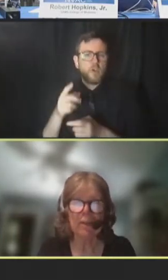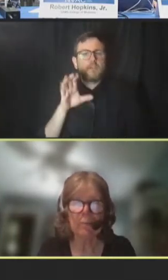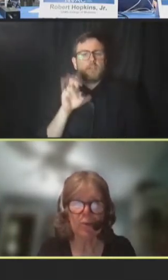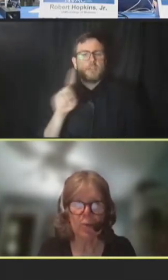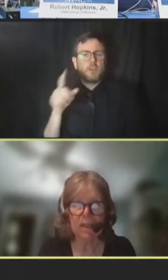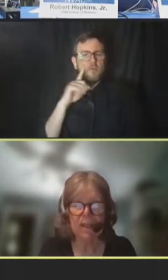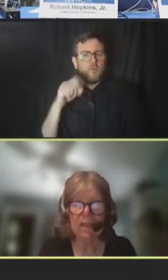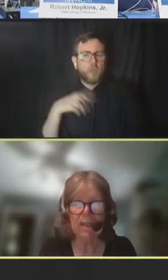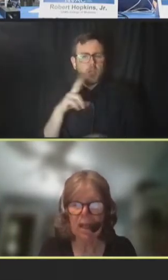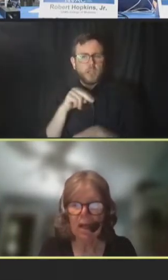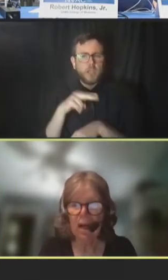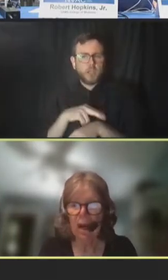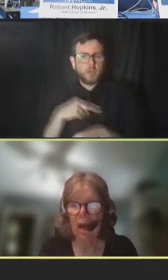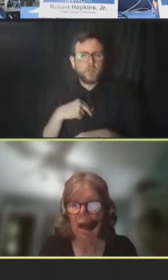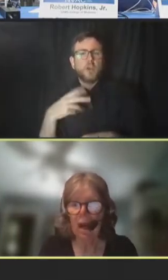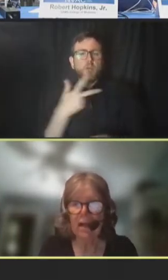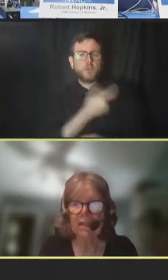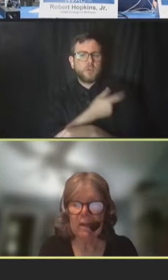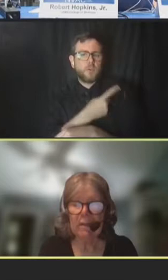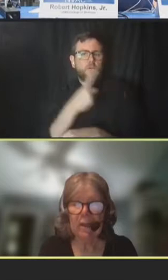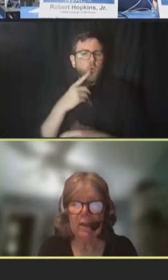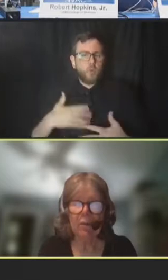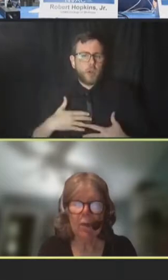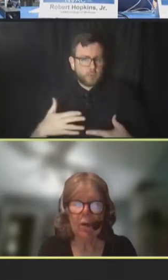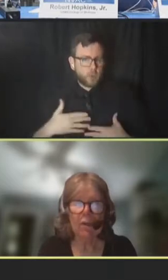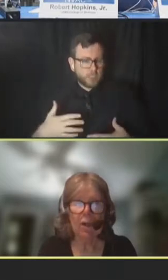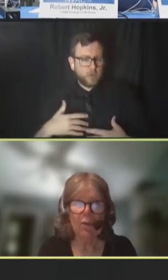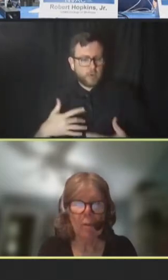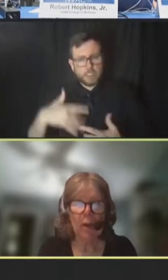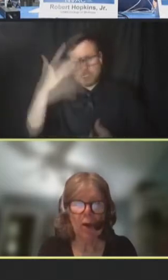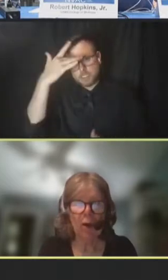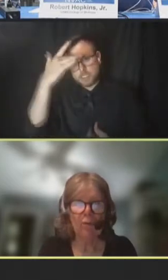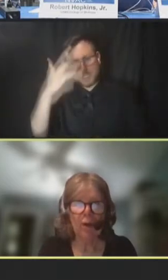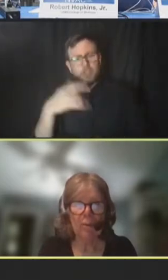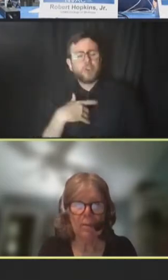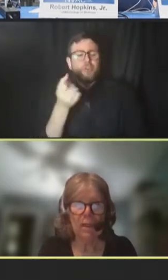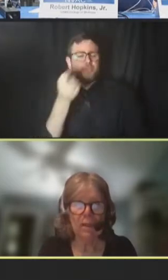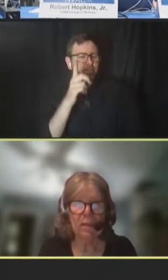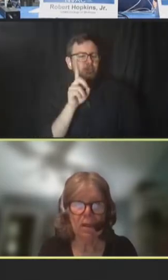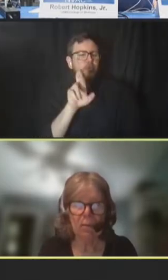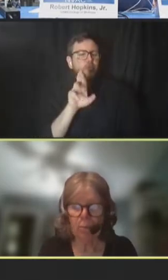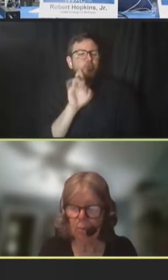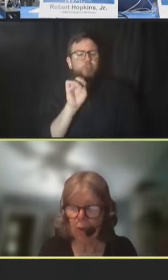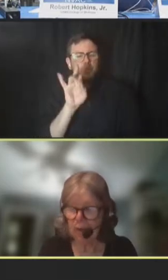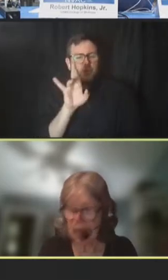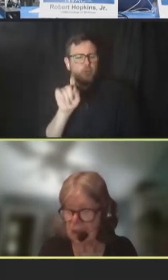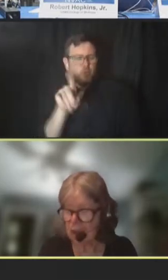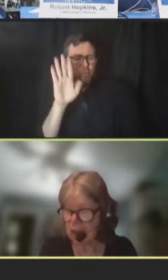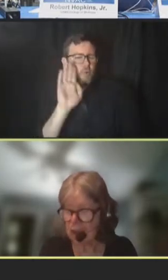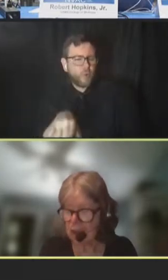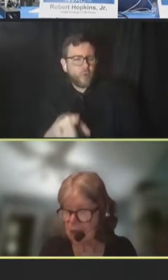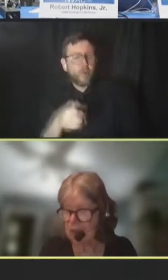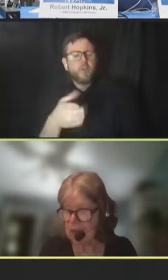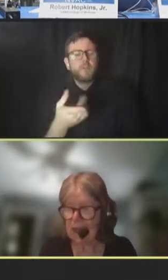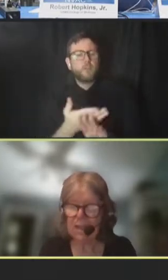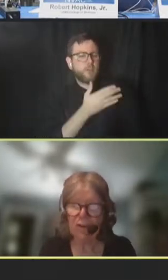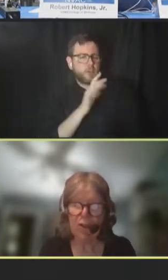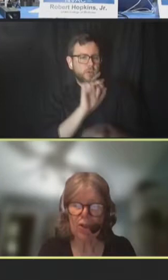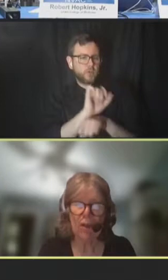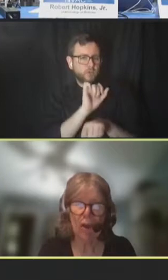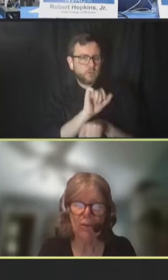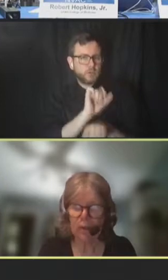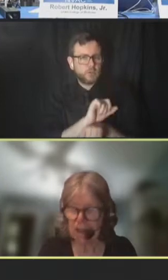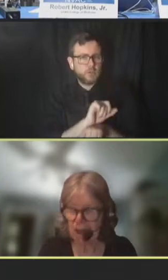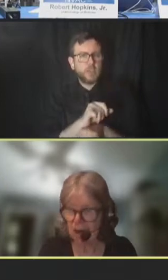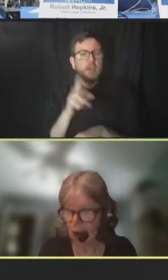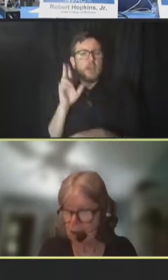and Respiratory Diseases. I expect many of you know Dr. Romero from his previous service as Secretary of